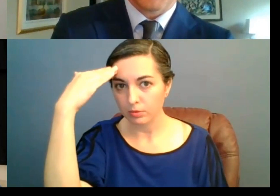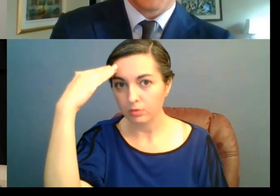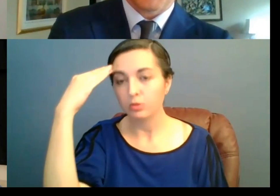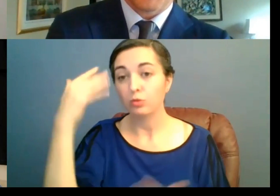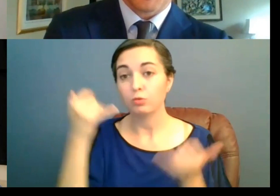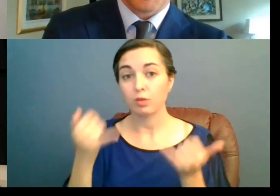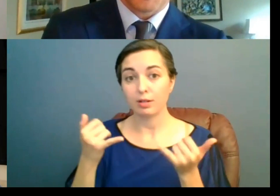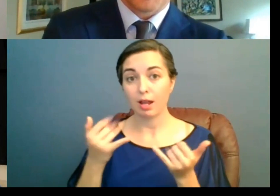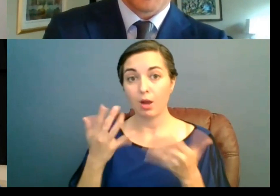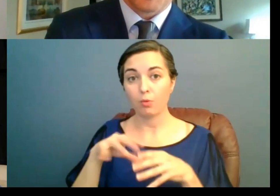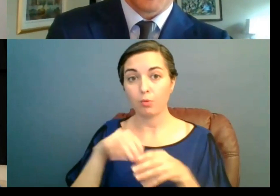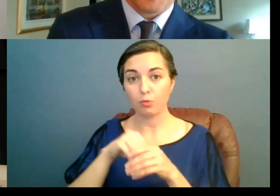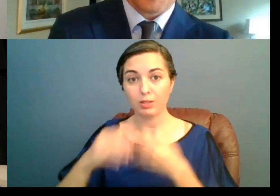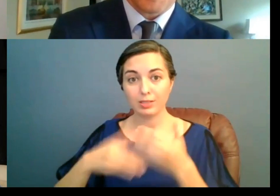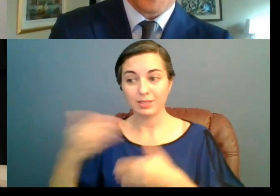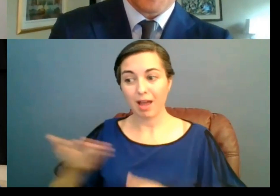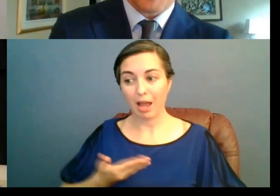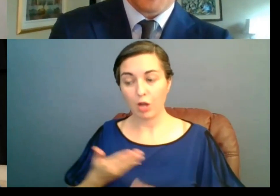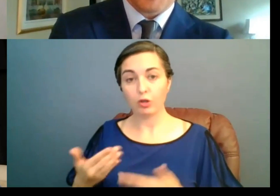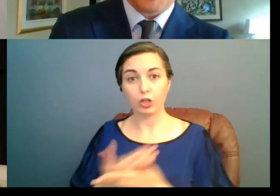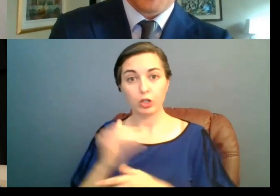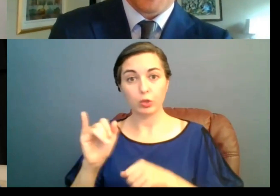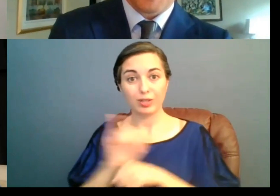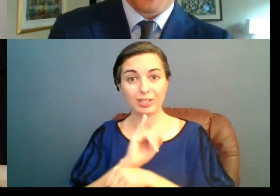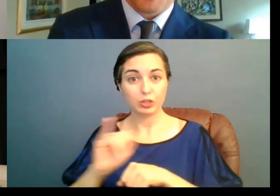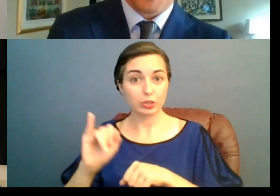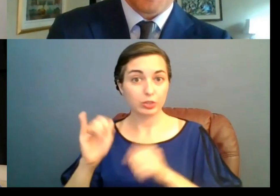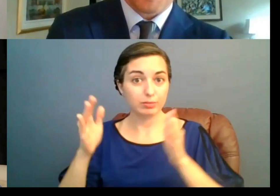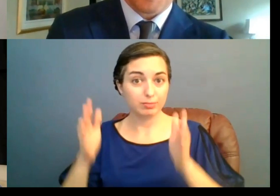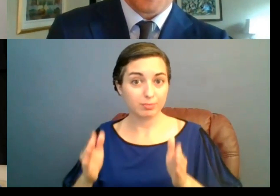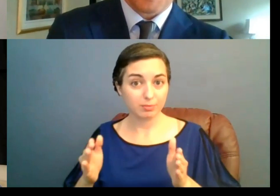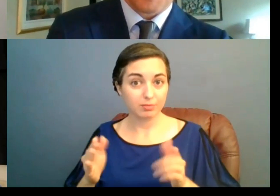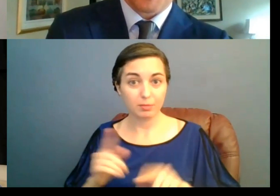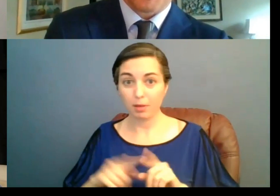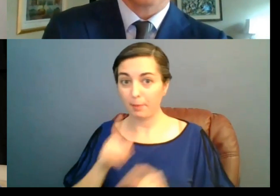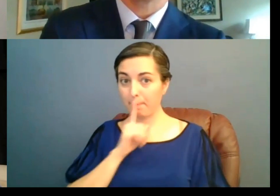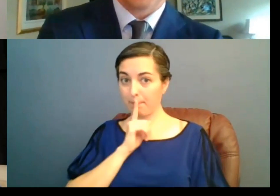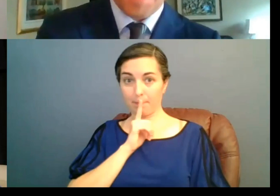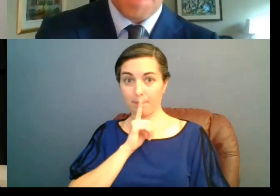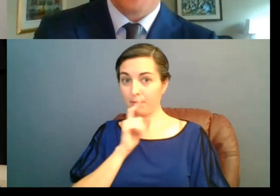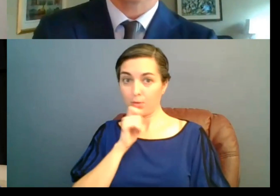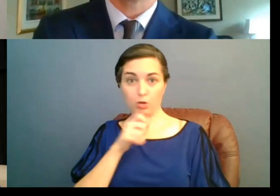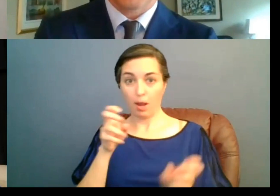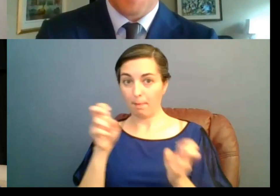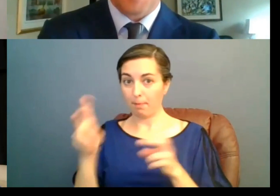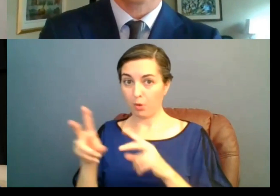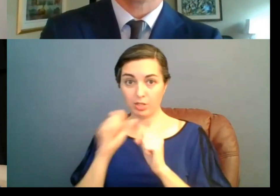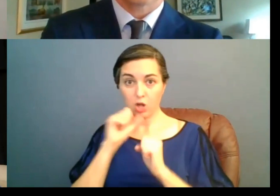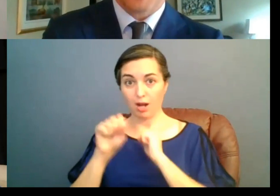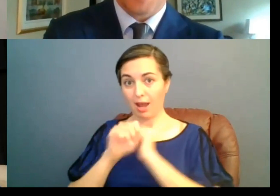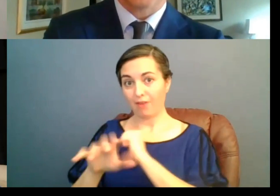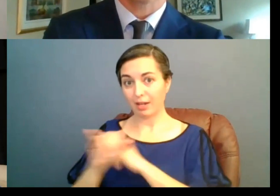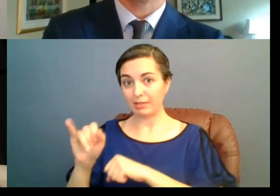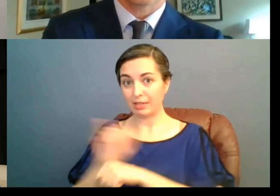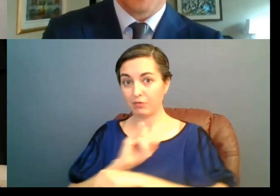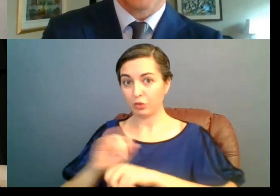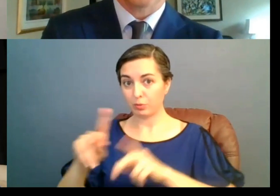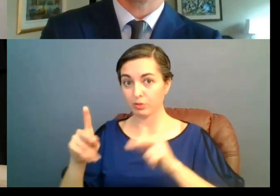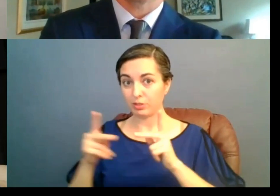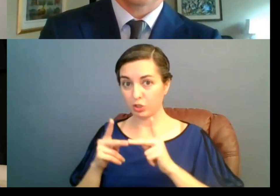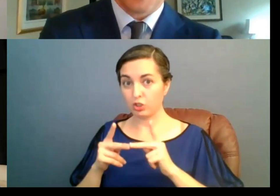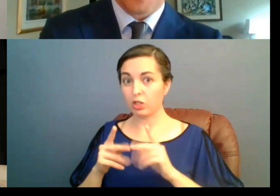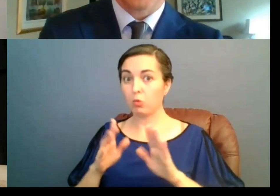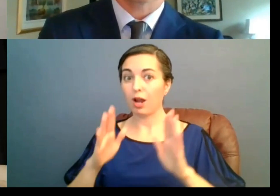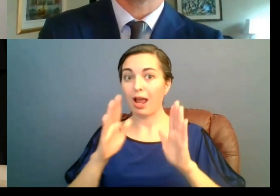the process of hiring another intern, and we're not posting about it on Teamwork Online or front office jobs or anything.